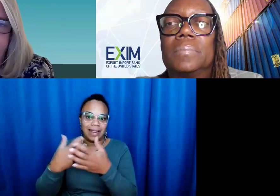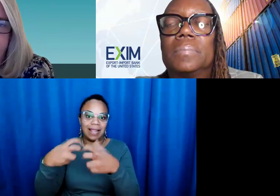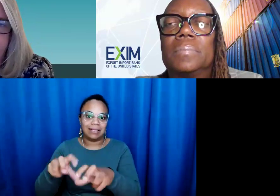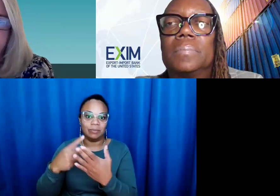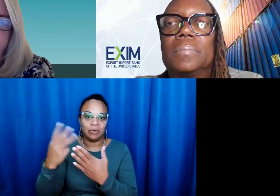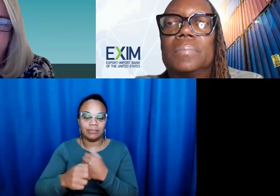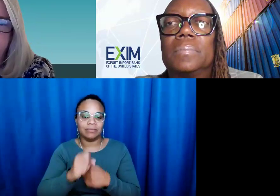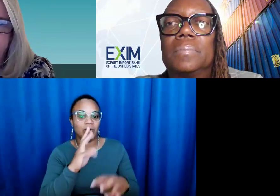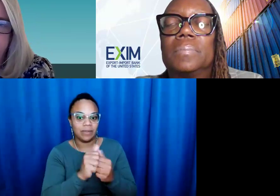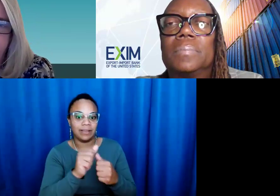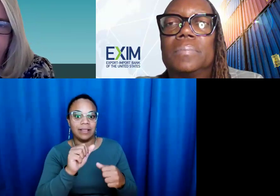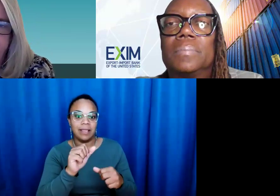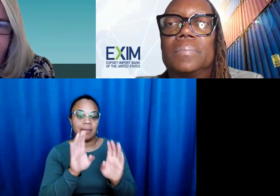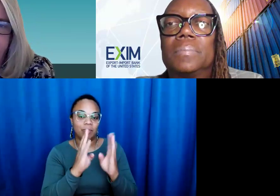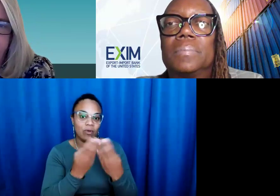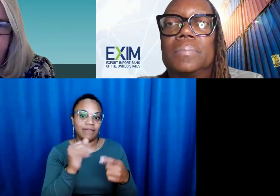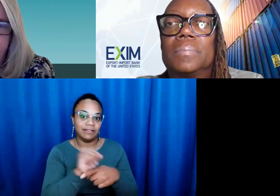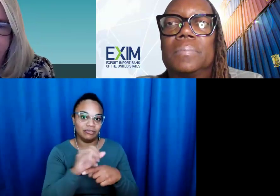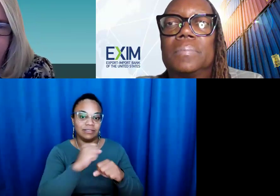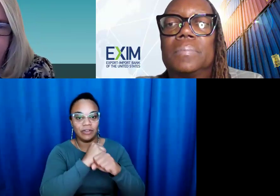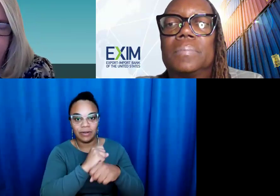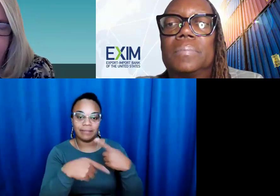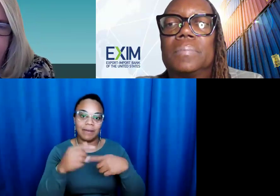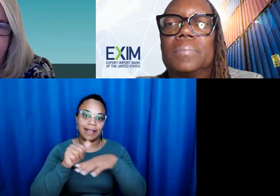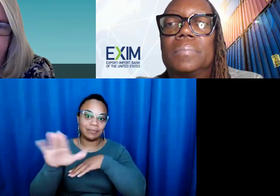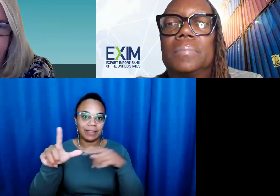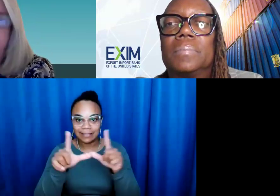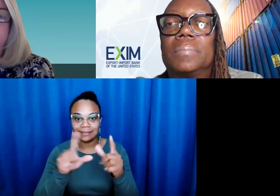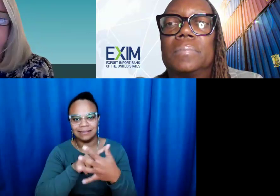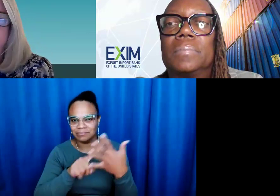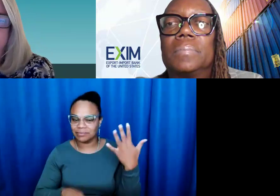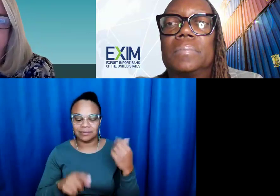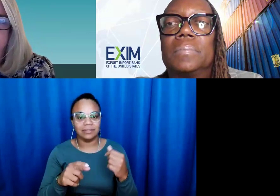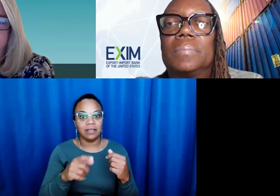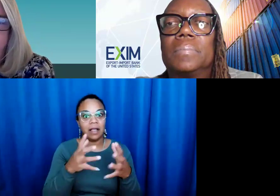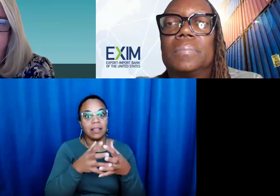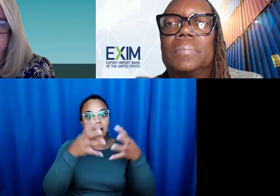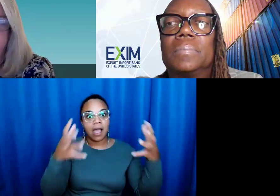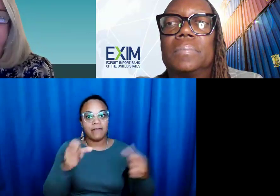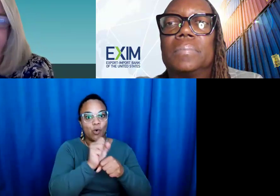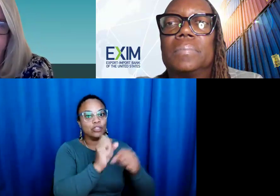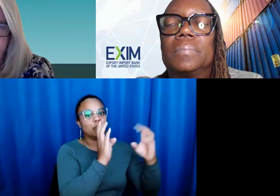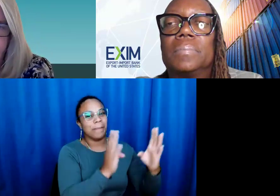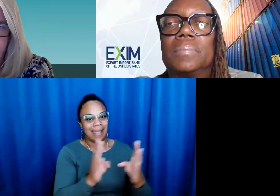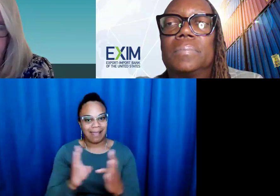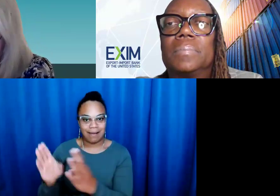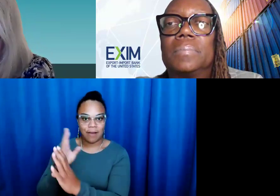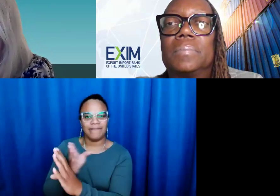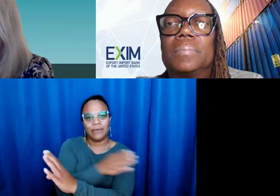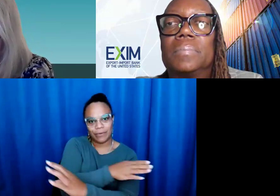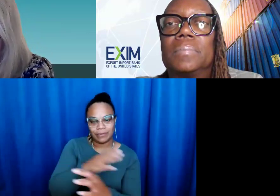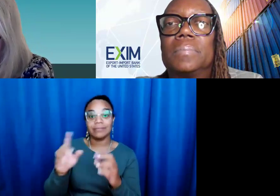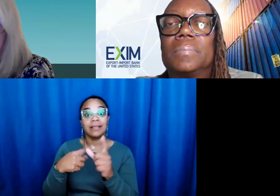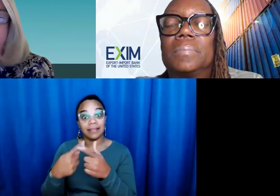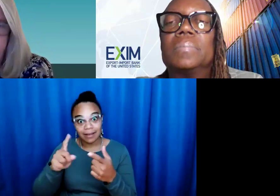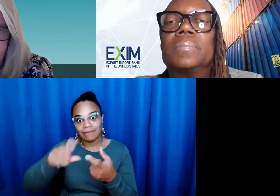and Security about export licenses that you might need. There's all this preparatory work you have to do, and then you have to learn about your